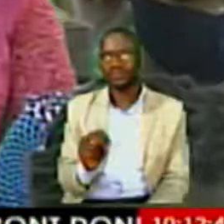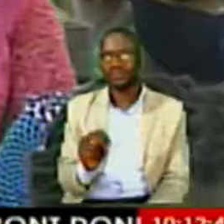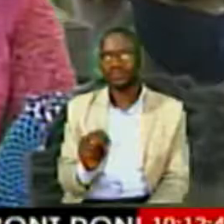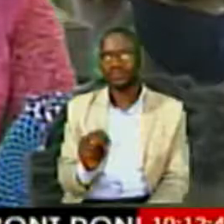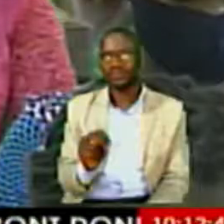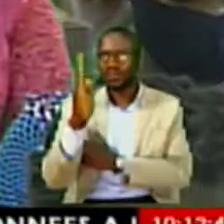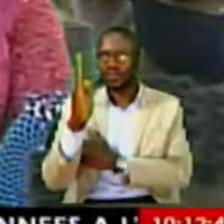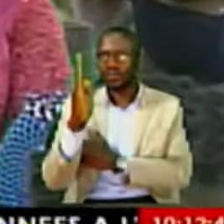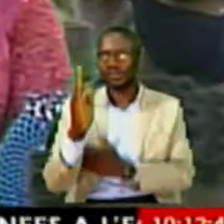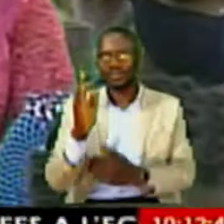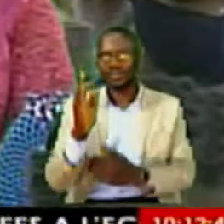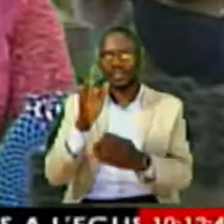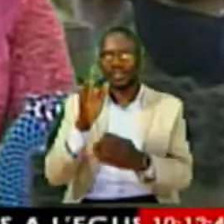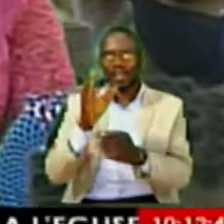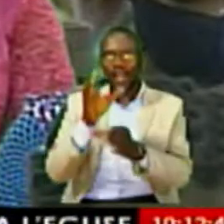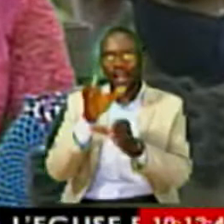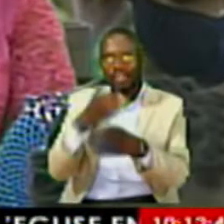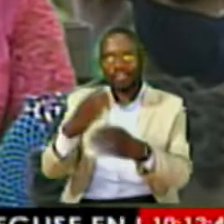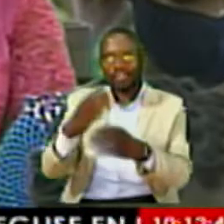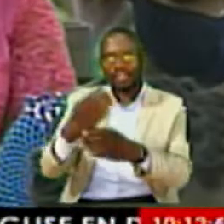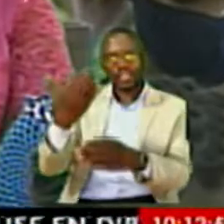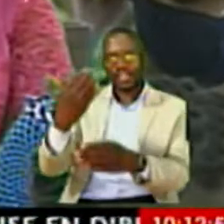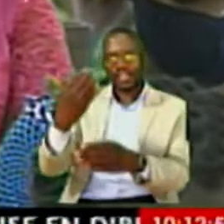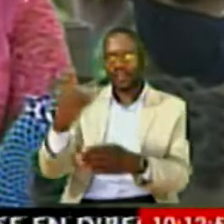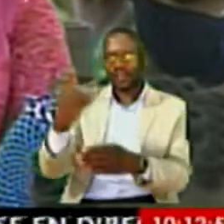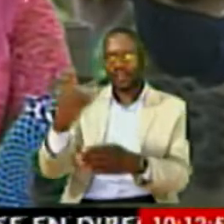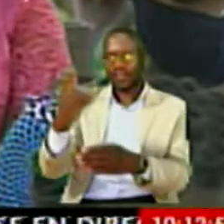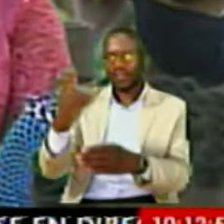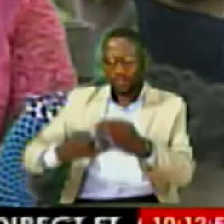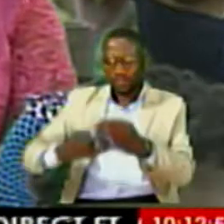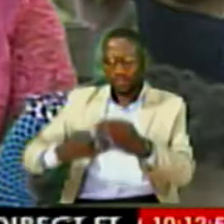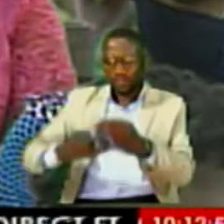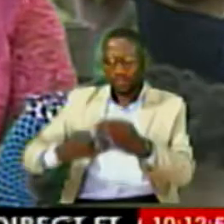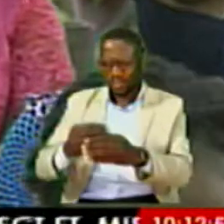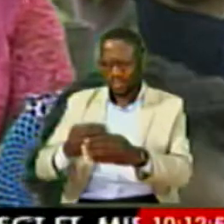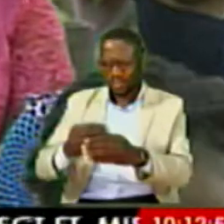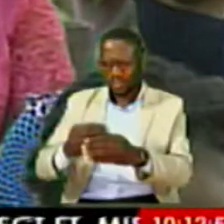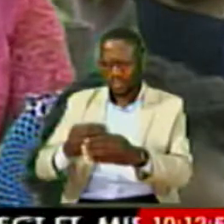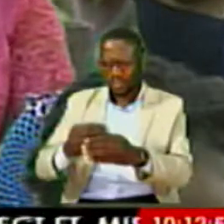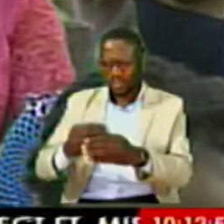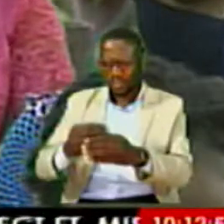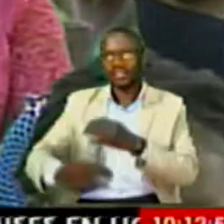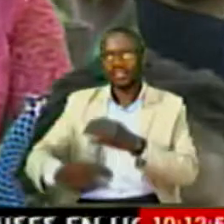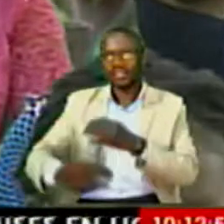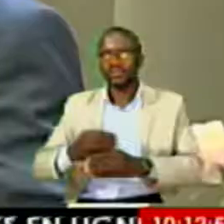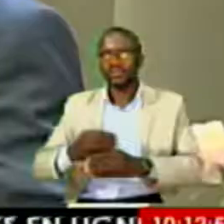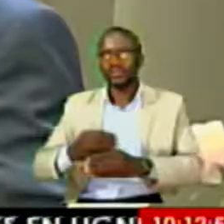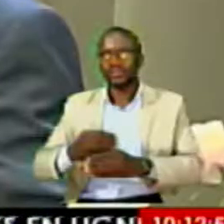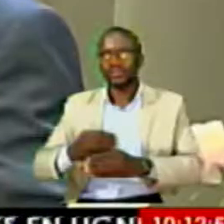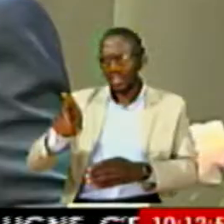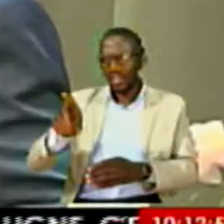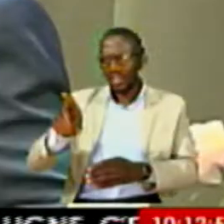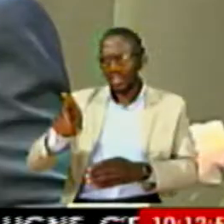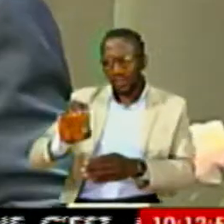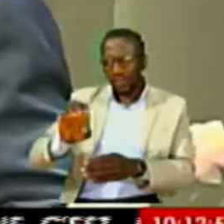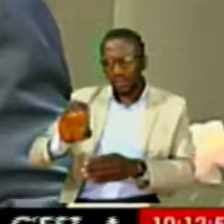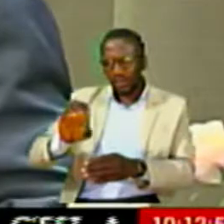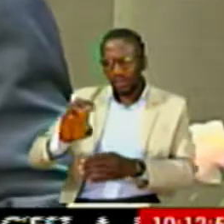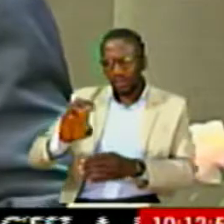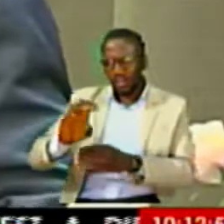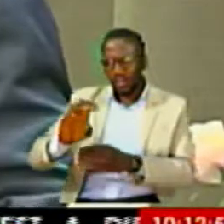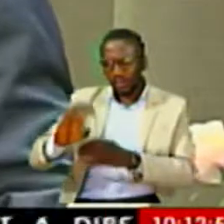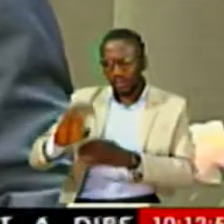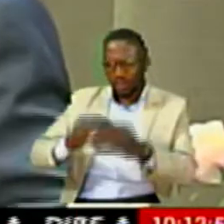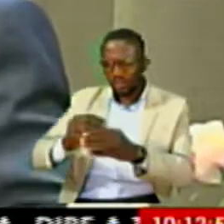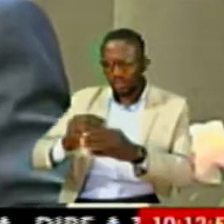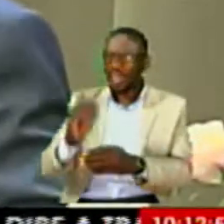il a créé le monde. God created the world. Il est venu dans le monde. He came in the world. Le monde fut créé par lui. The world was created